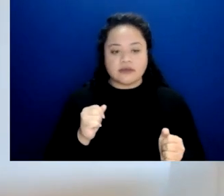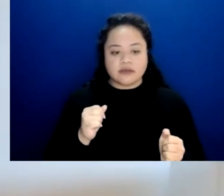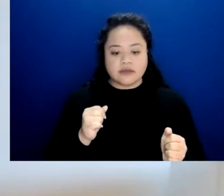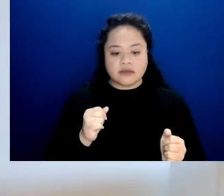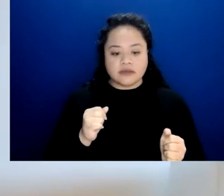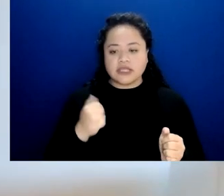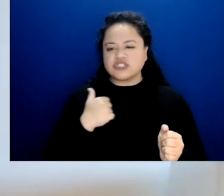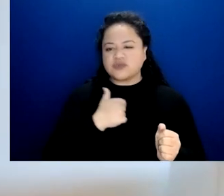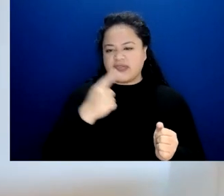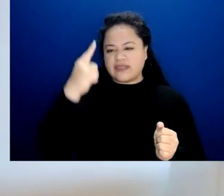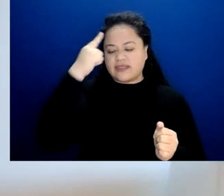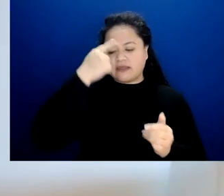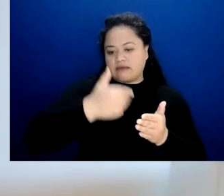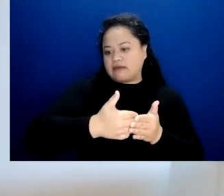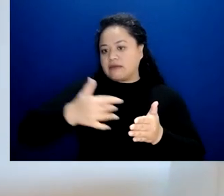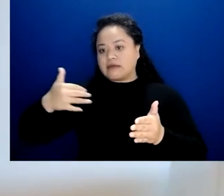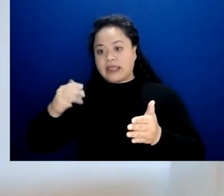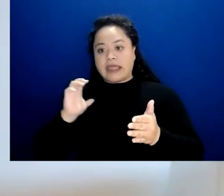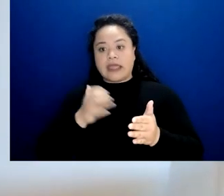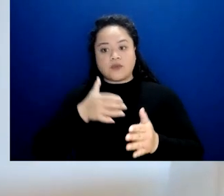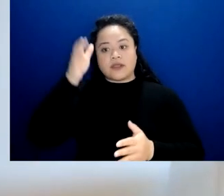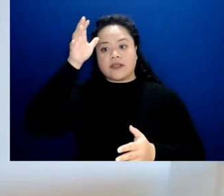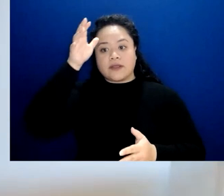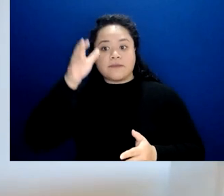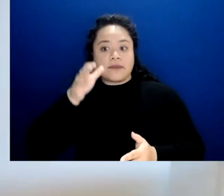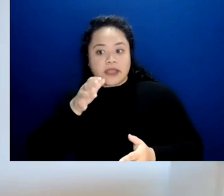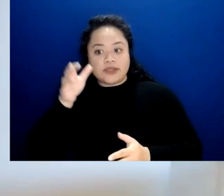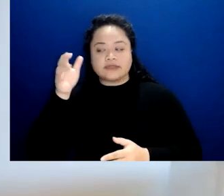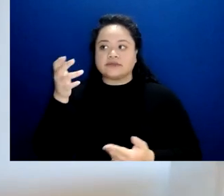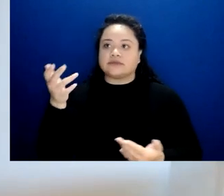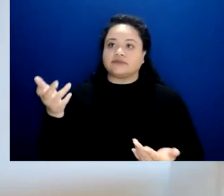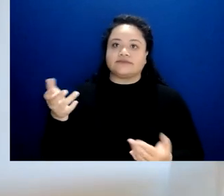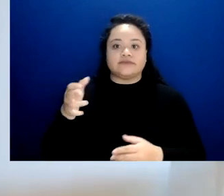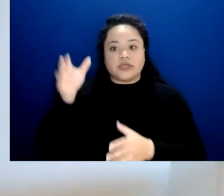our parents before us and our grandparents and our great grandparents have gone through things.